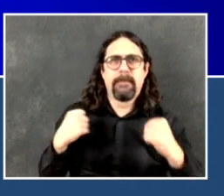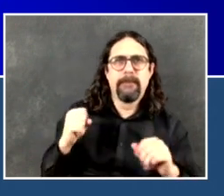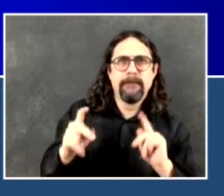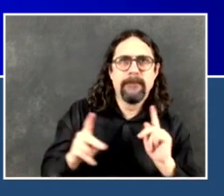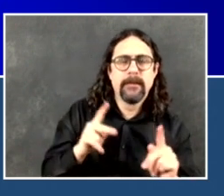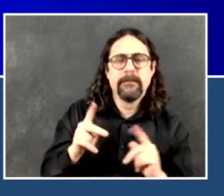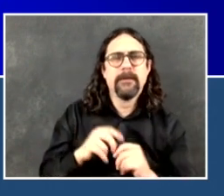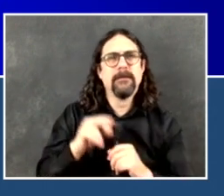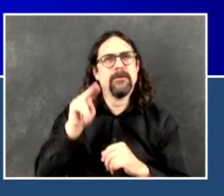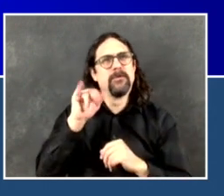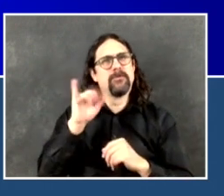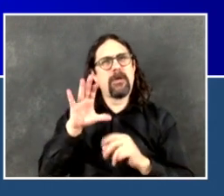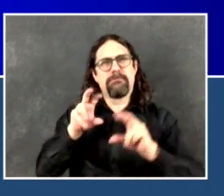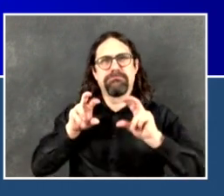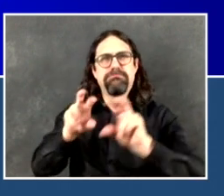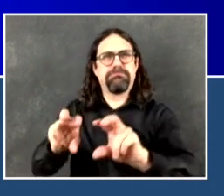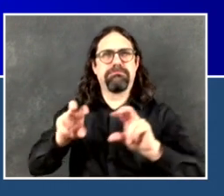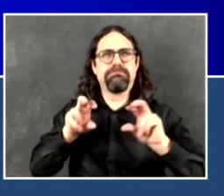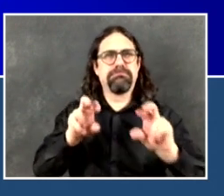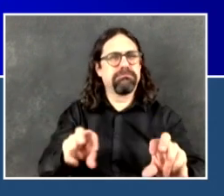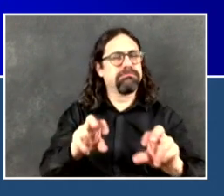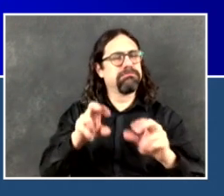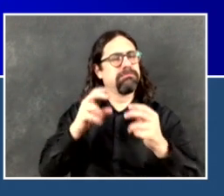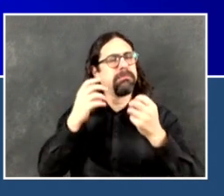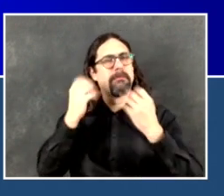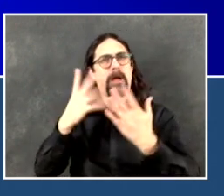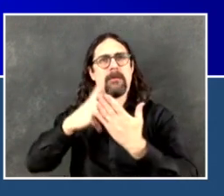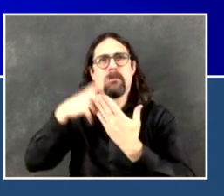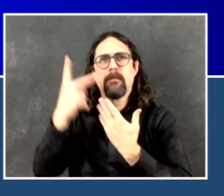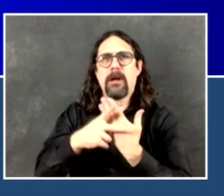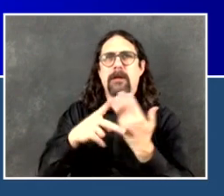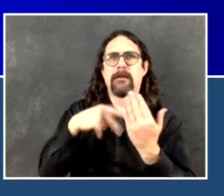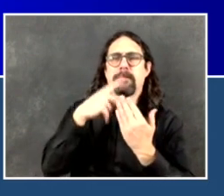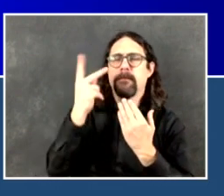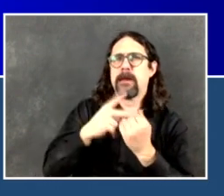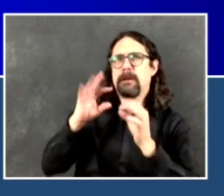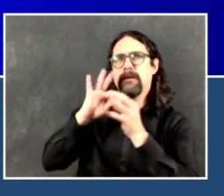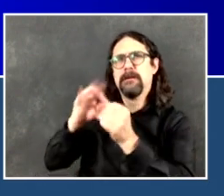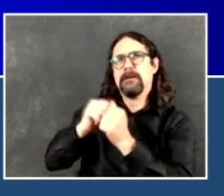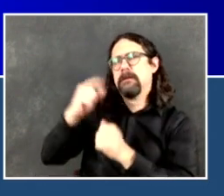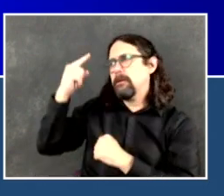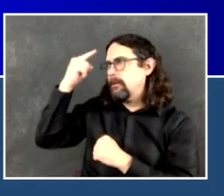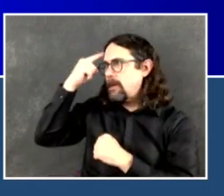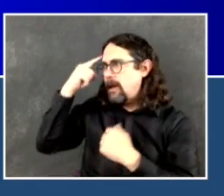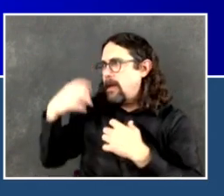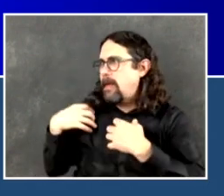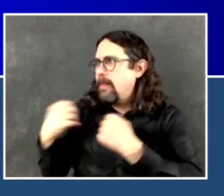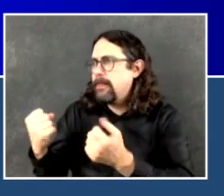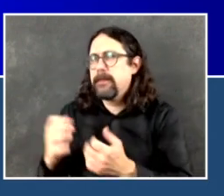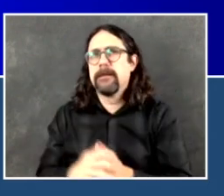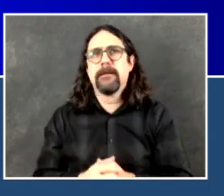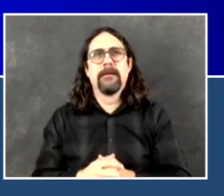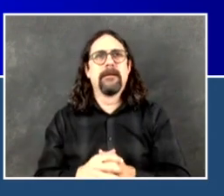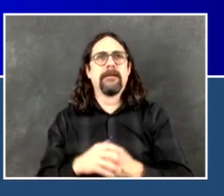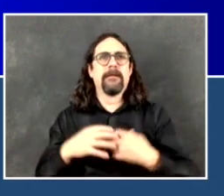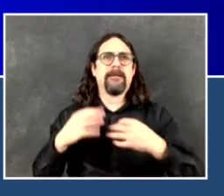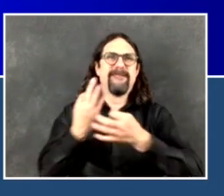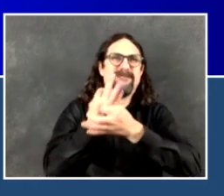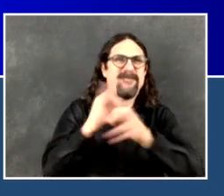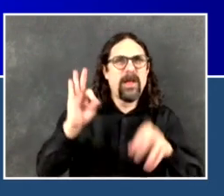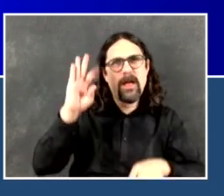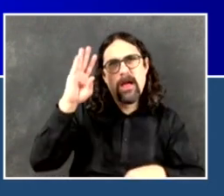NYC. These acts of equity are serving us right now in this crisis. They're reminders of how much more we have to do as